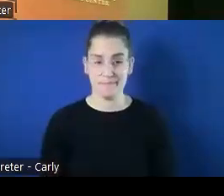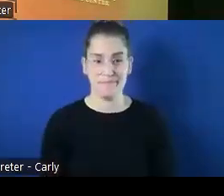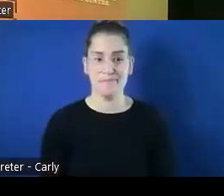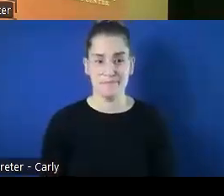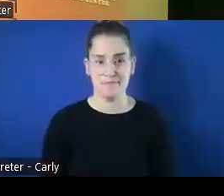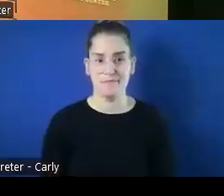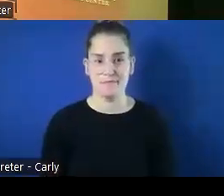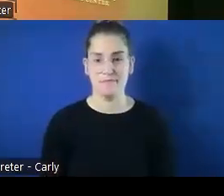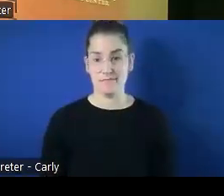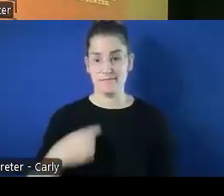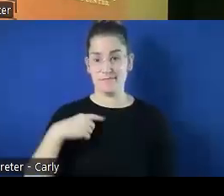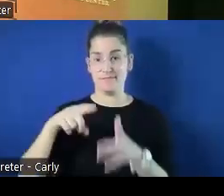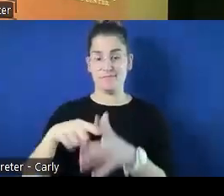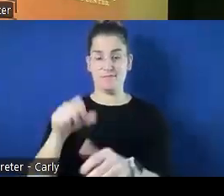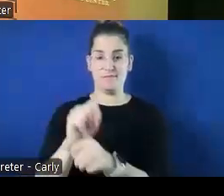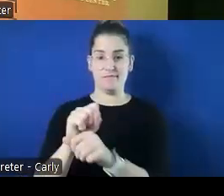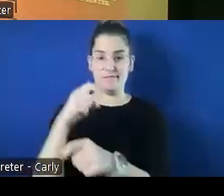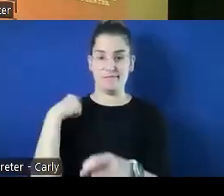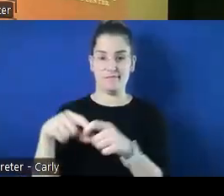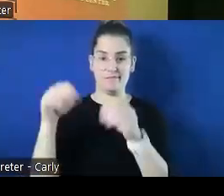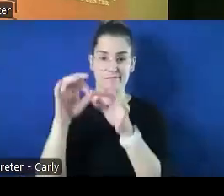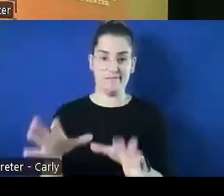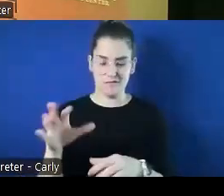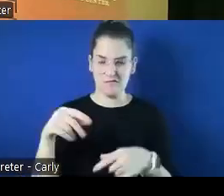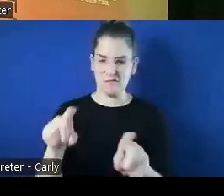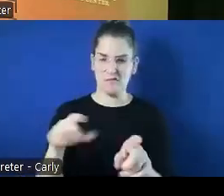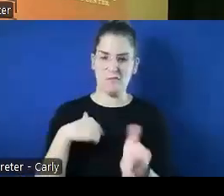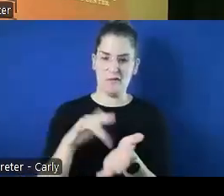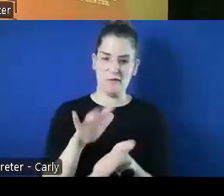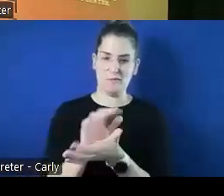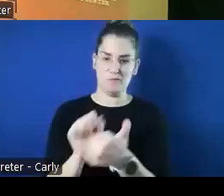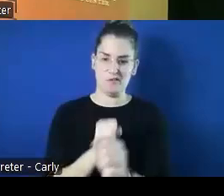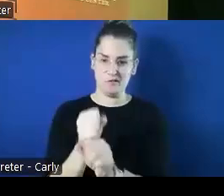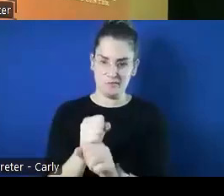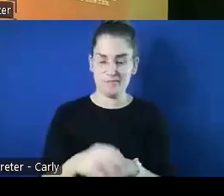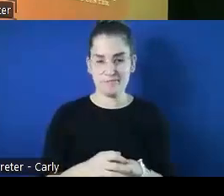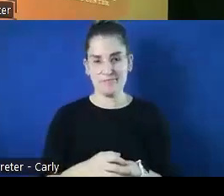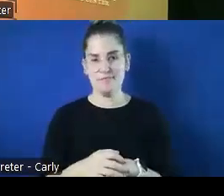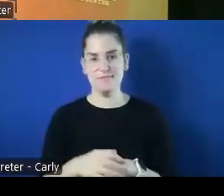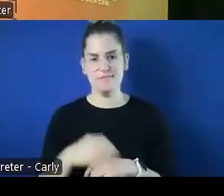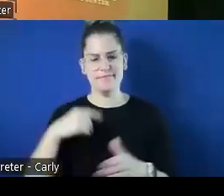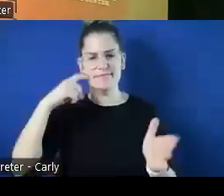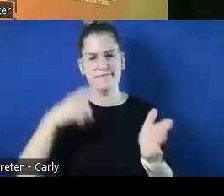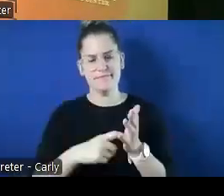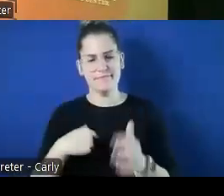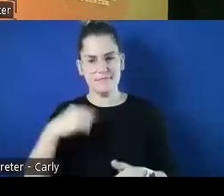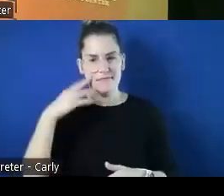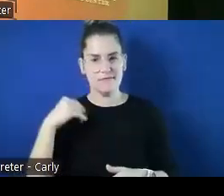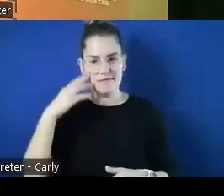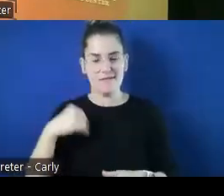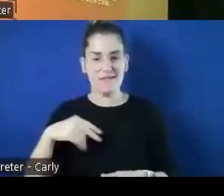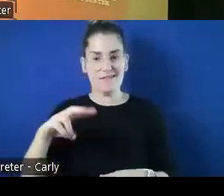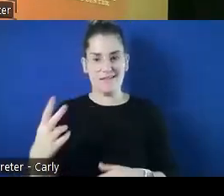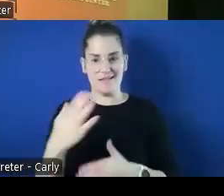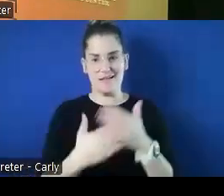I started working as a Spanish interpreter at URMC during my medical school years. I noticed that I was experiencing secondhand